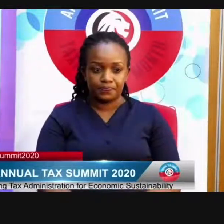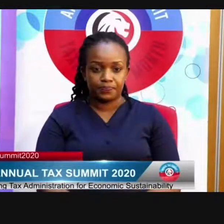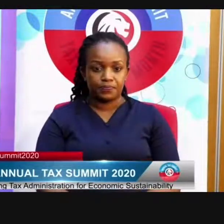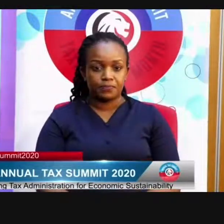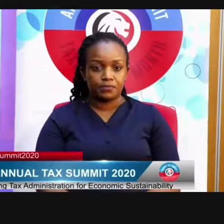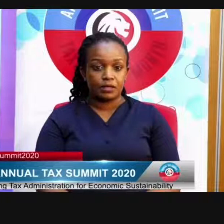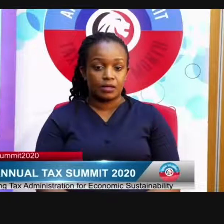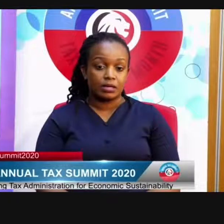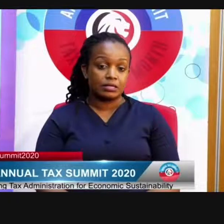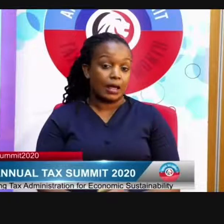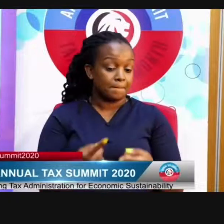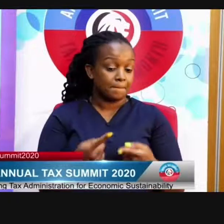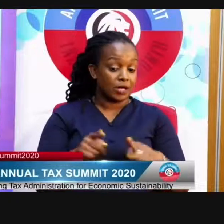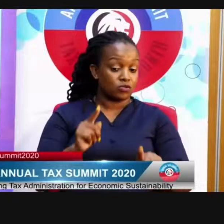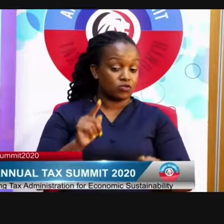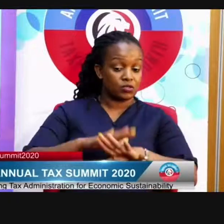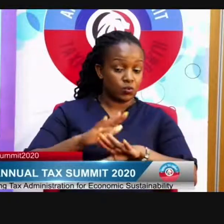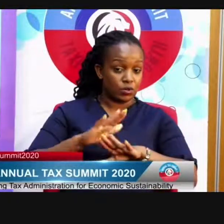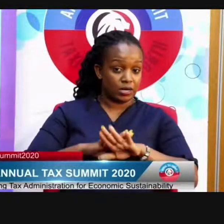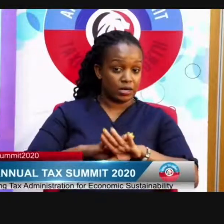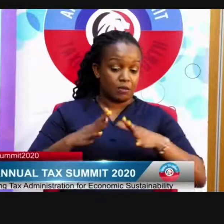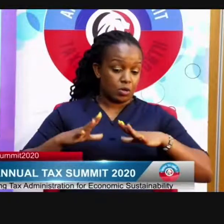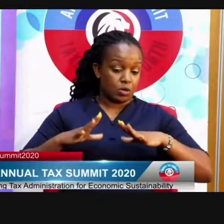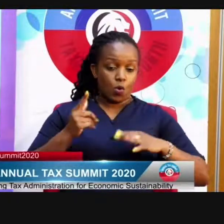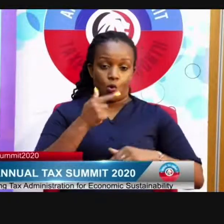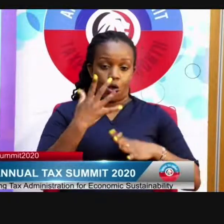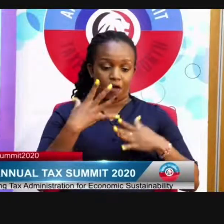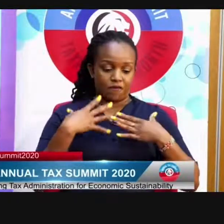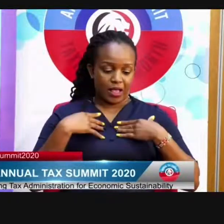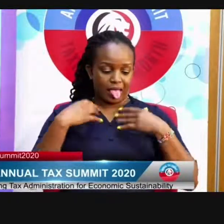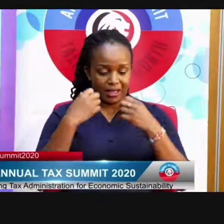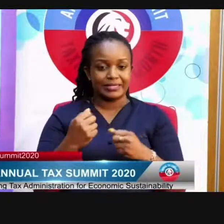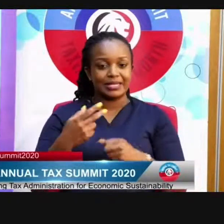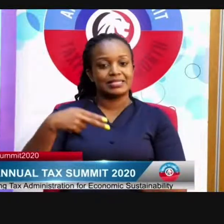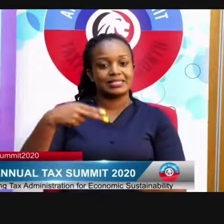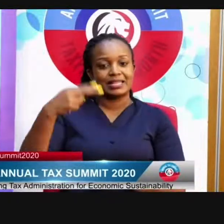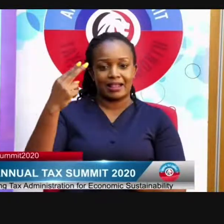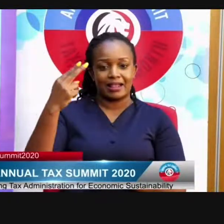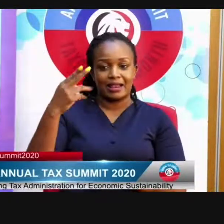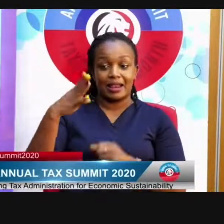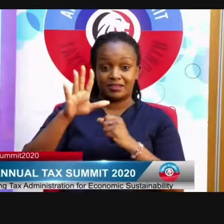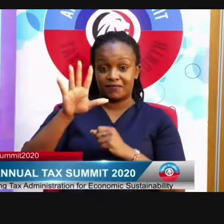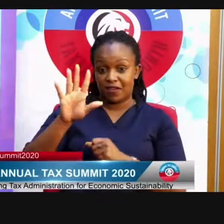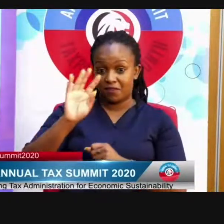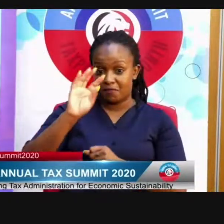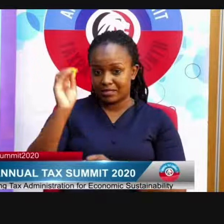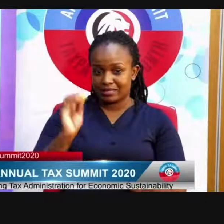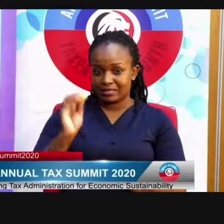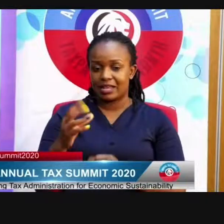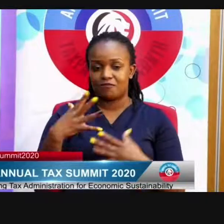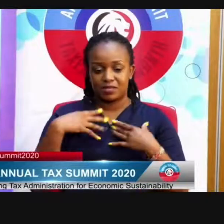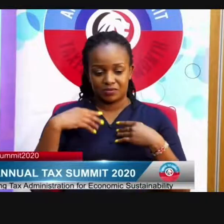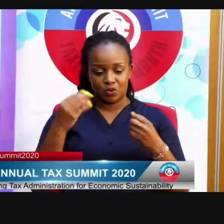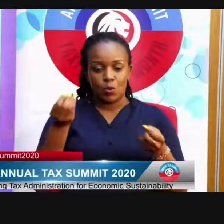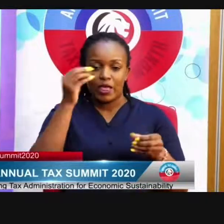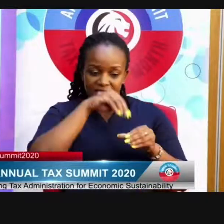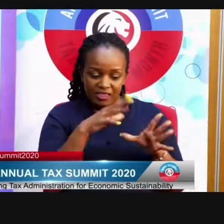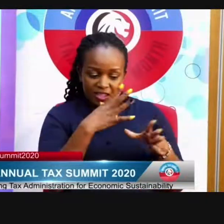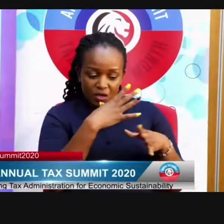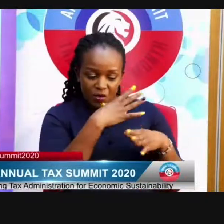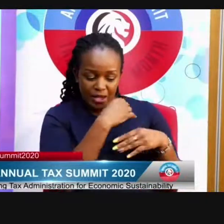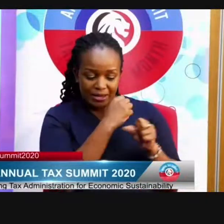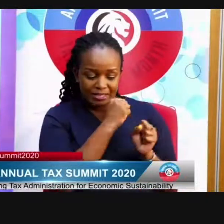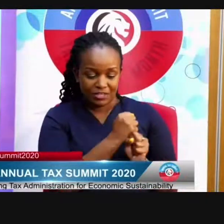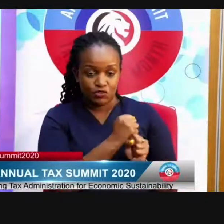our recovery rate is quite high, sitting at 95% within the organization. So we have very